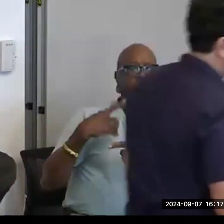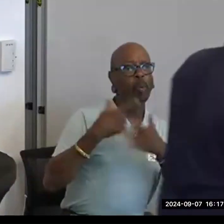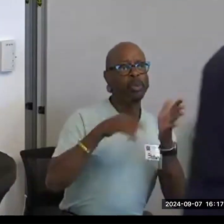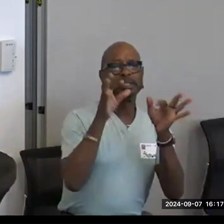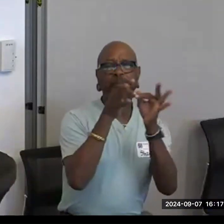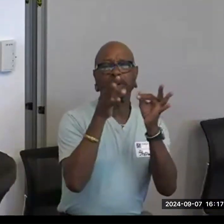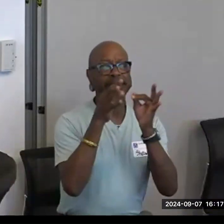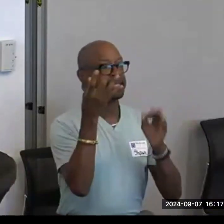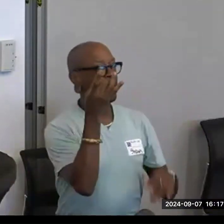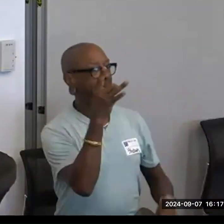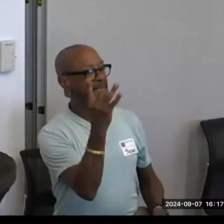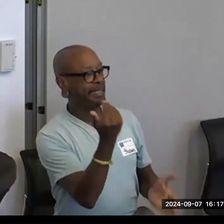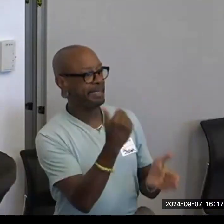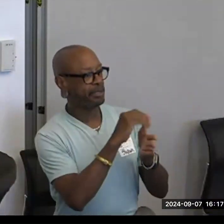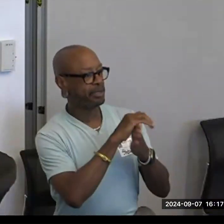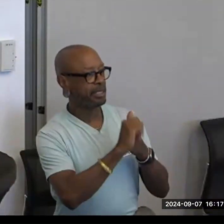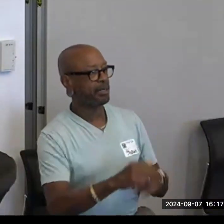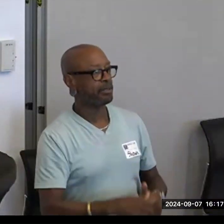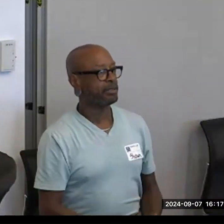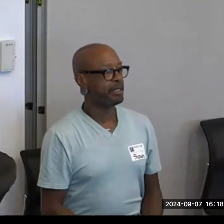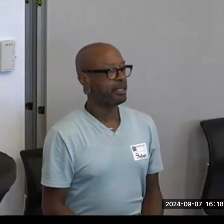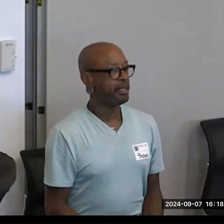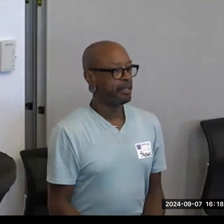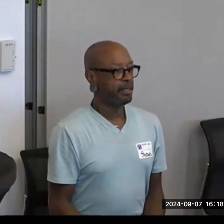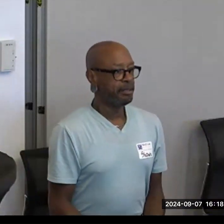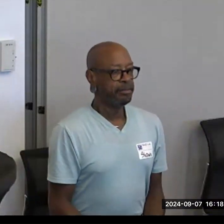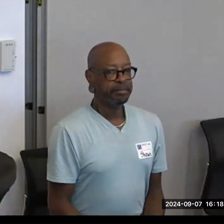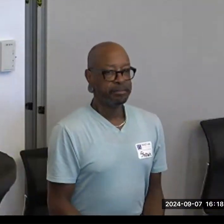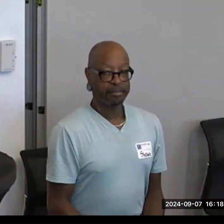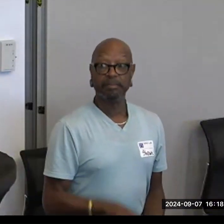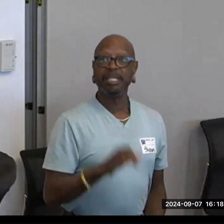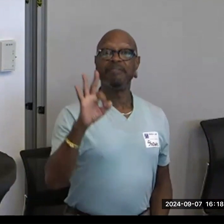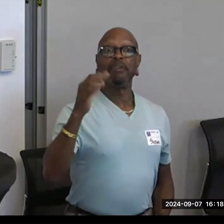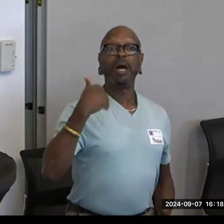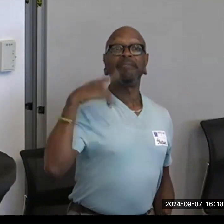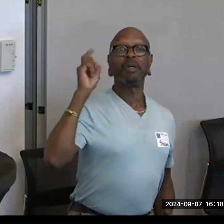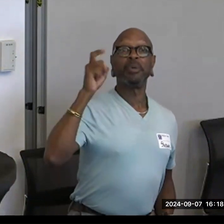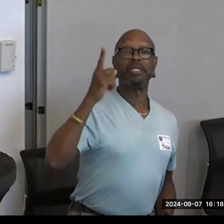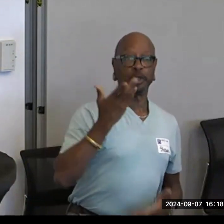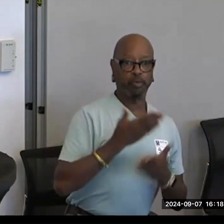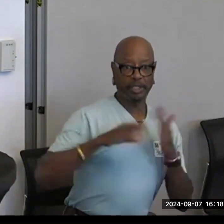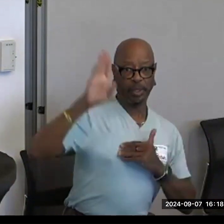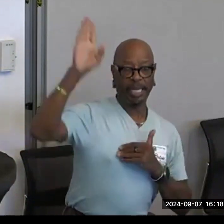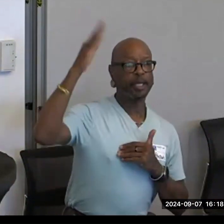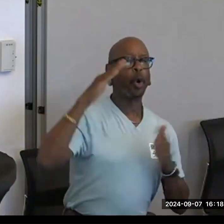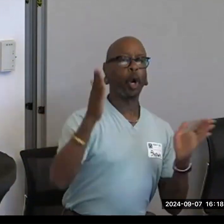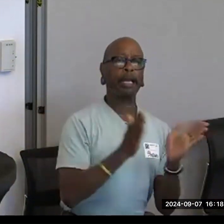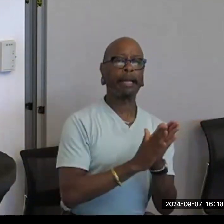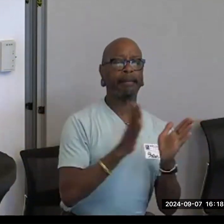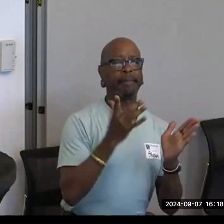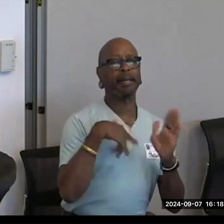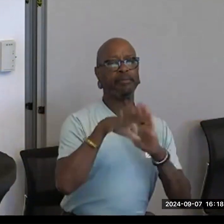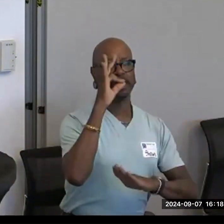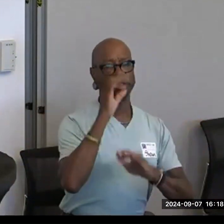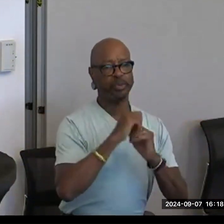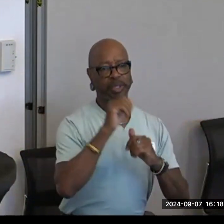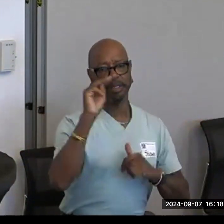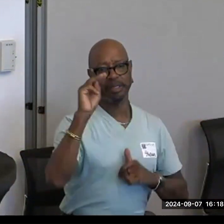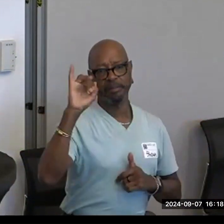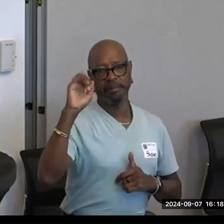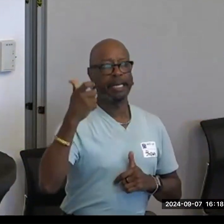is $18,000. And if you have a question, raise your hand or clap, and I will come find you with a microphone.